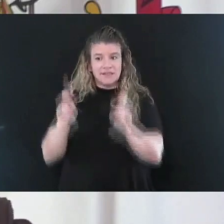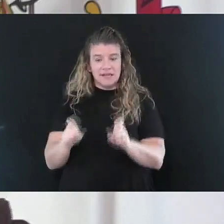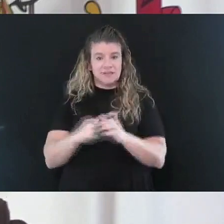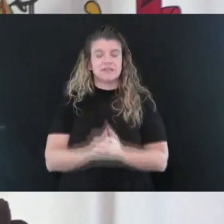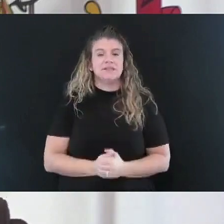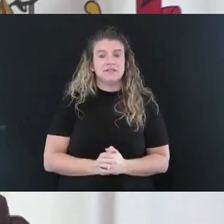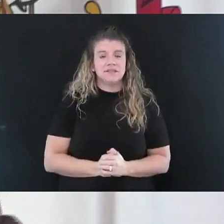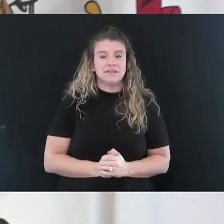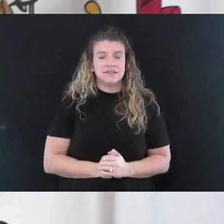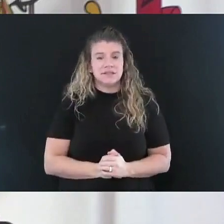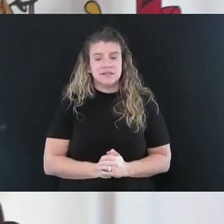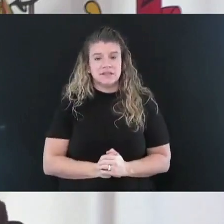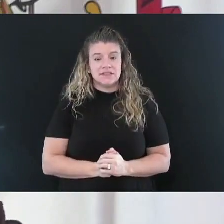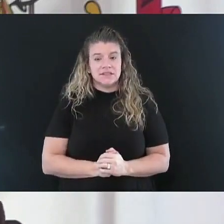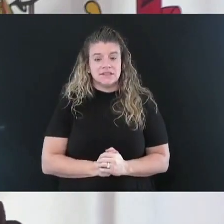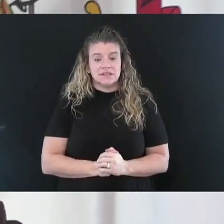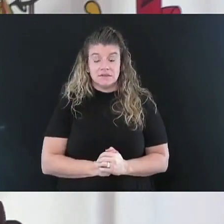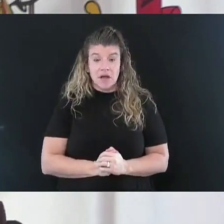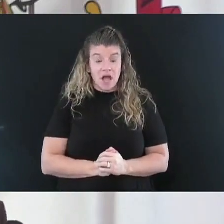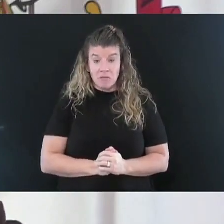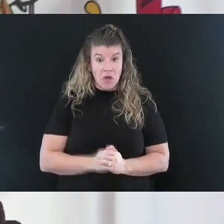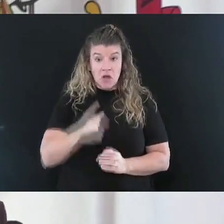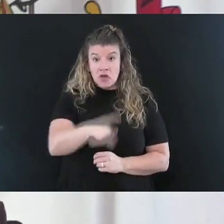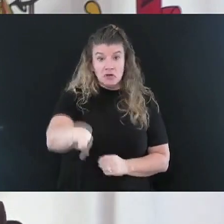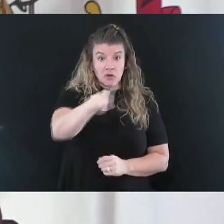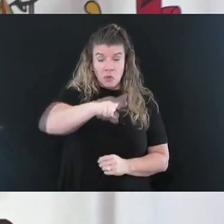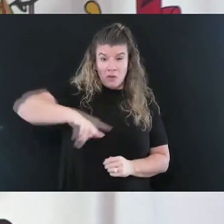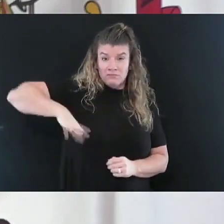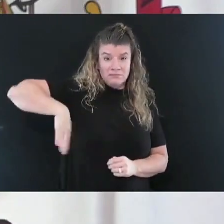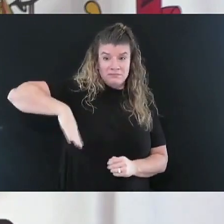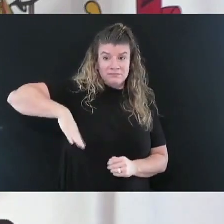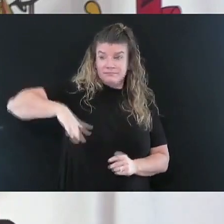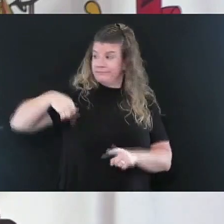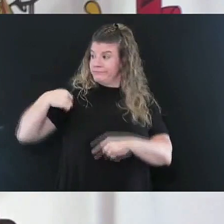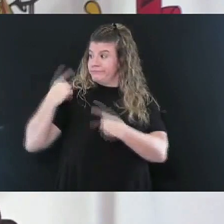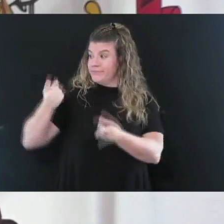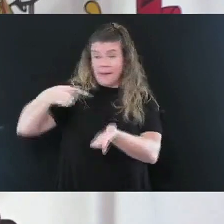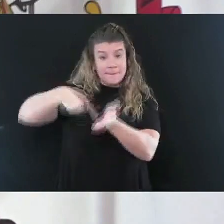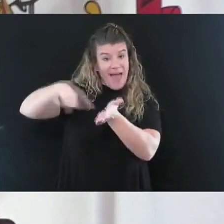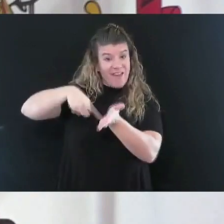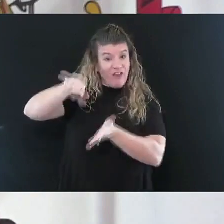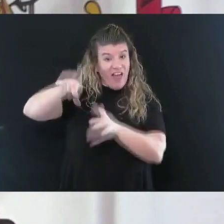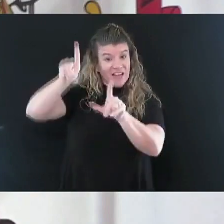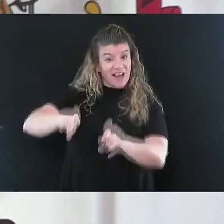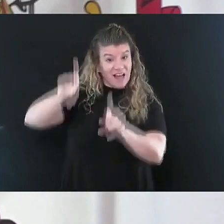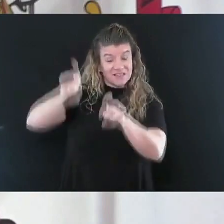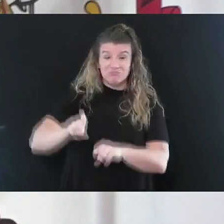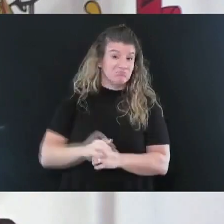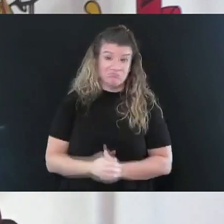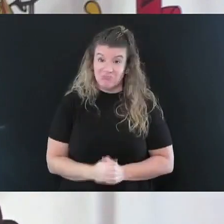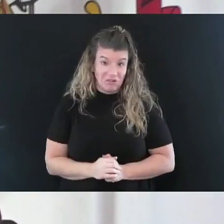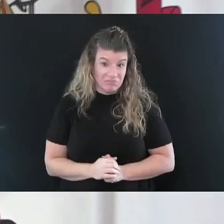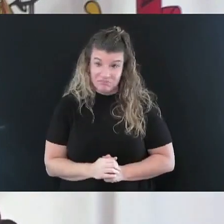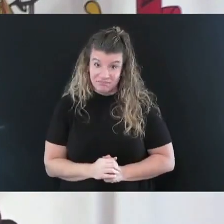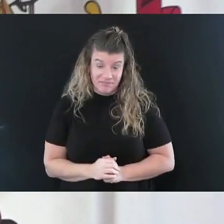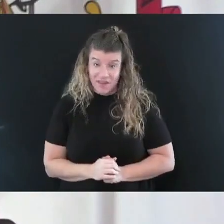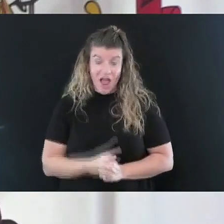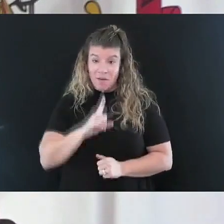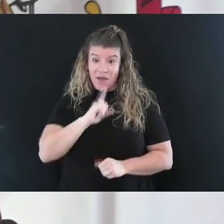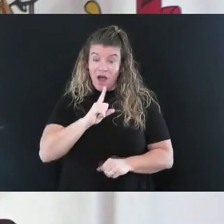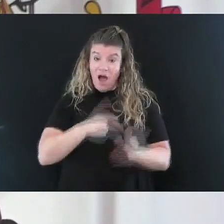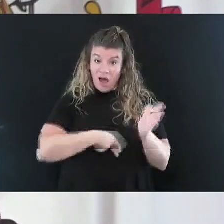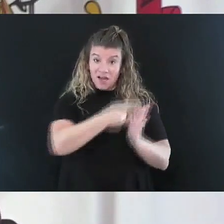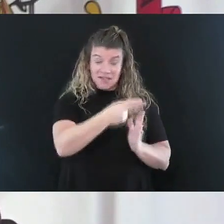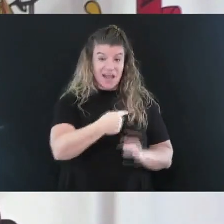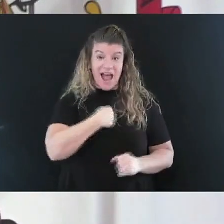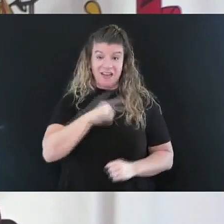you, West Virginia, to pay for the test or do anything like that. In fact, I have pushed our National Guard